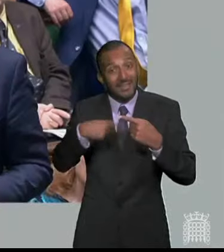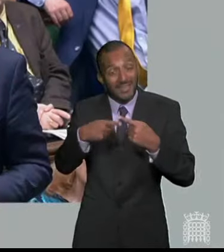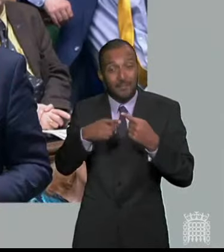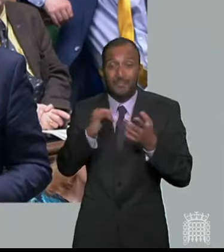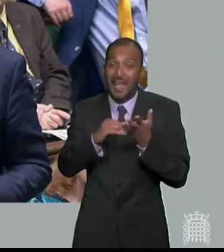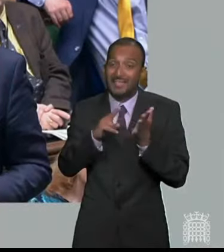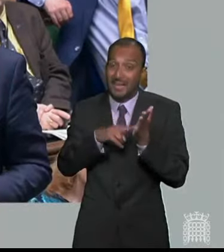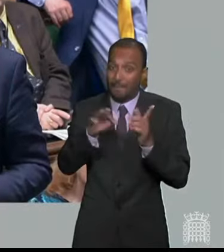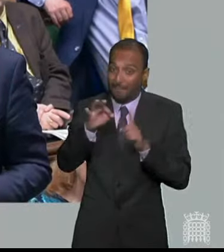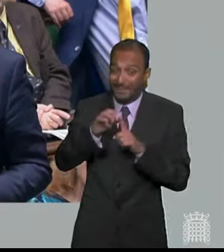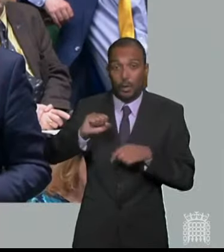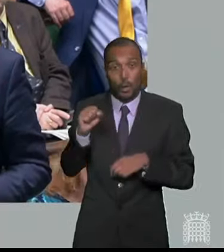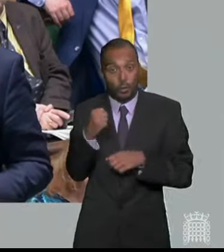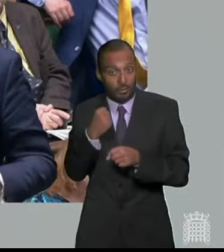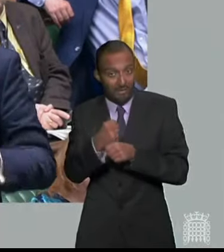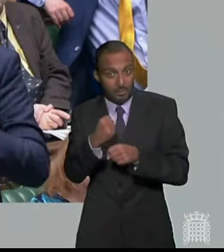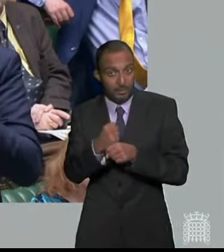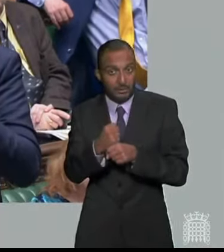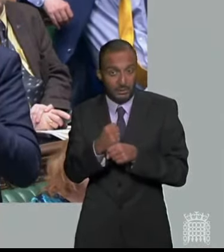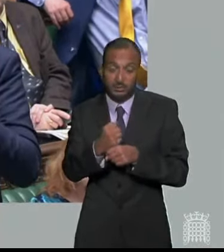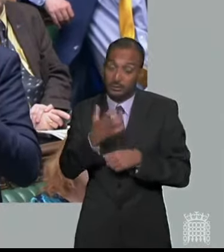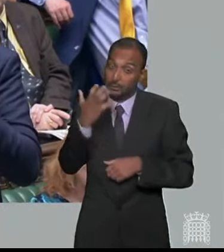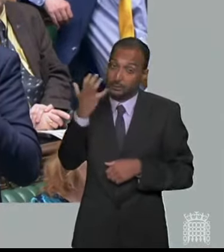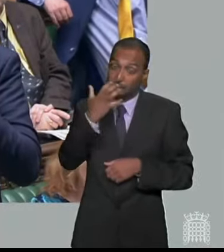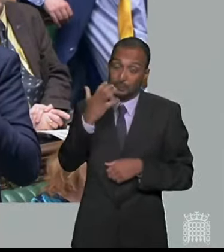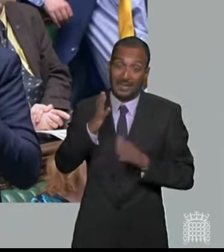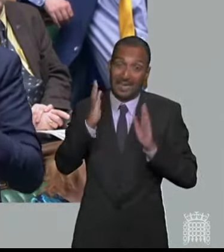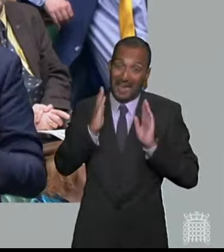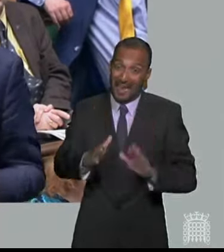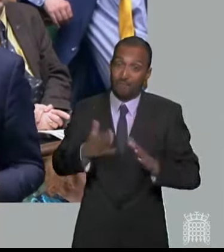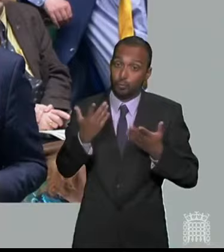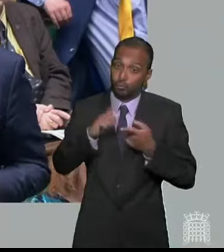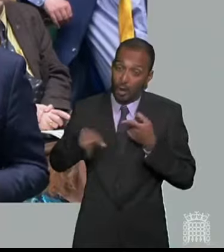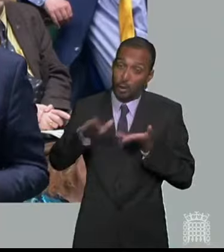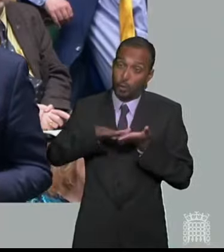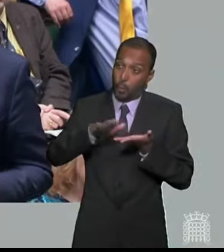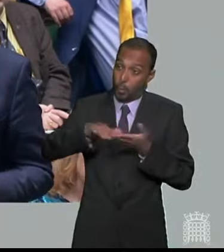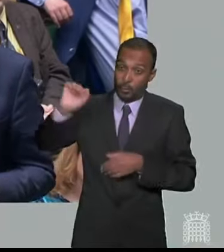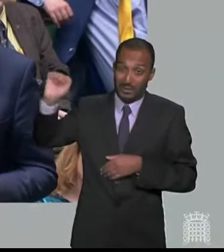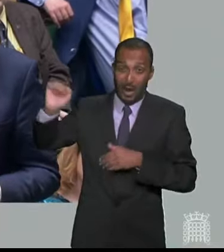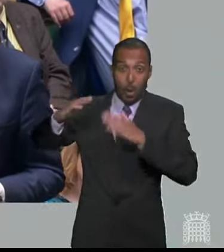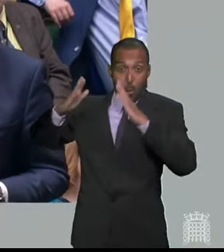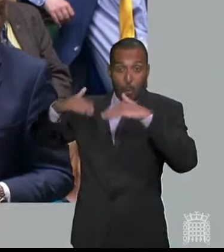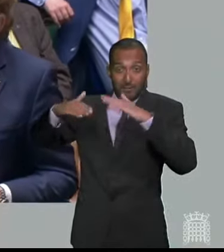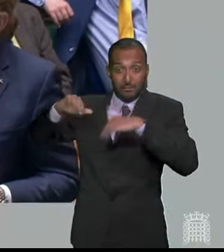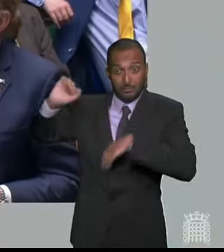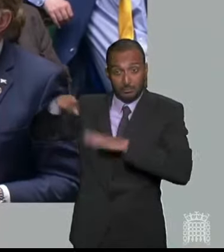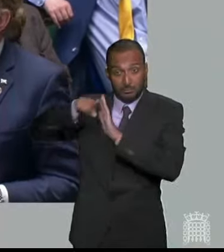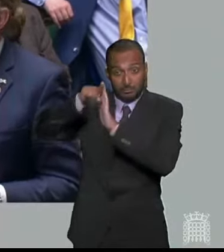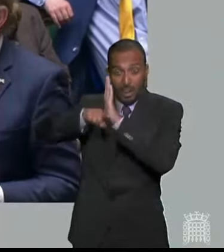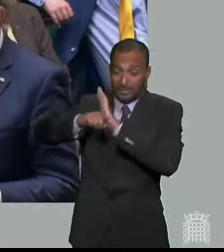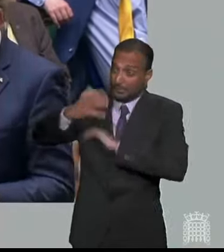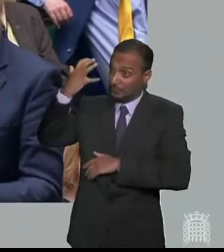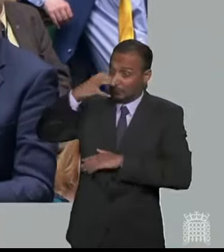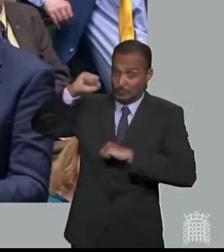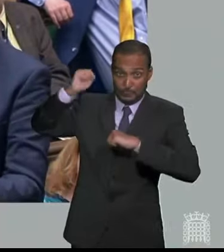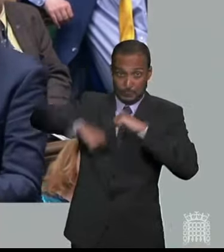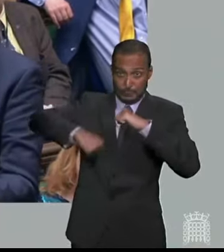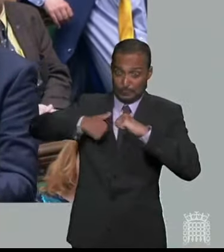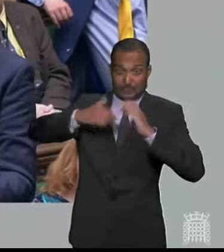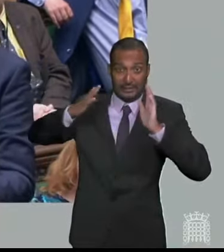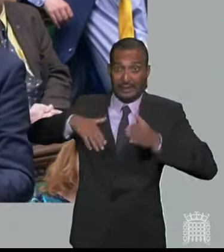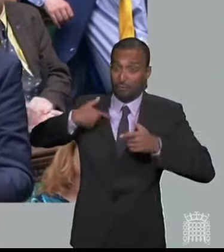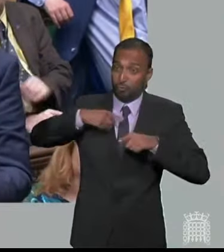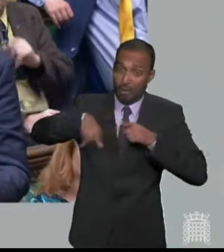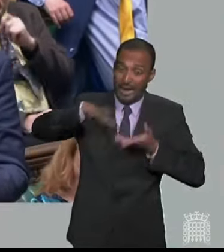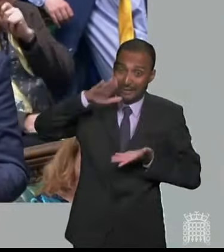Government mitigates against the cruellest of Westminster policies by spending £84 million supporting hard-working families against